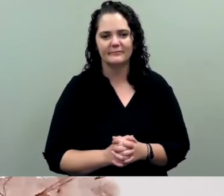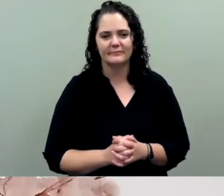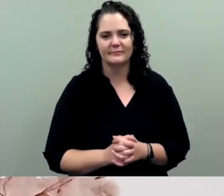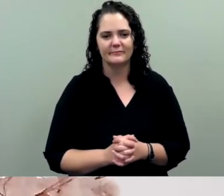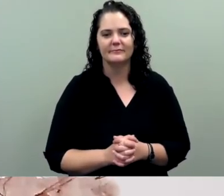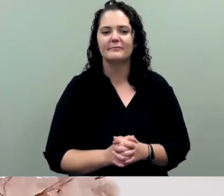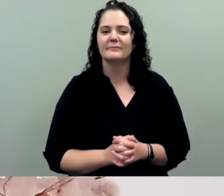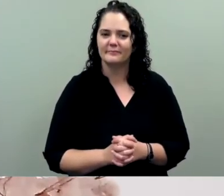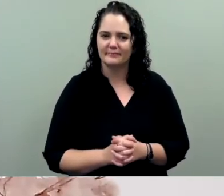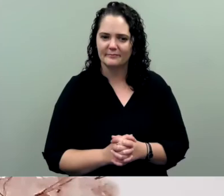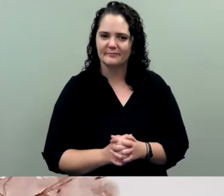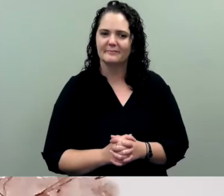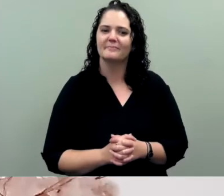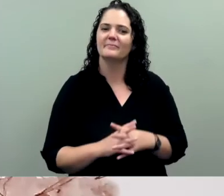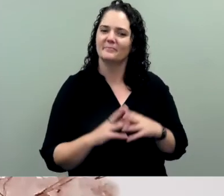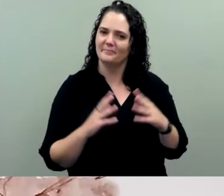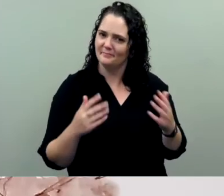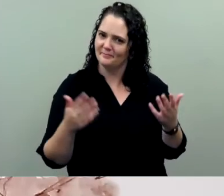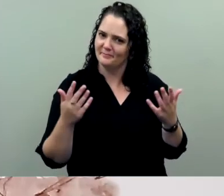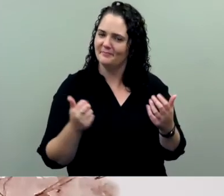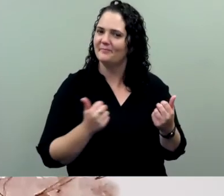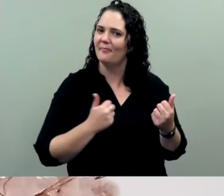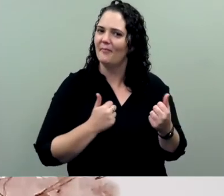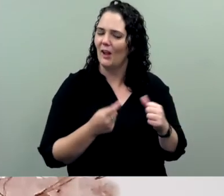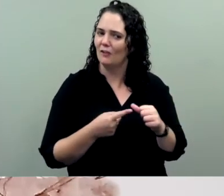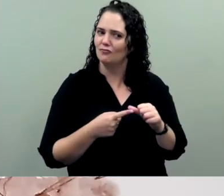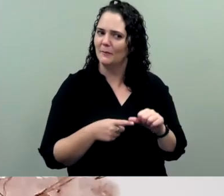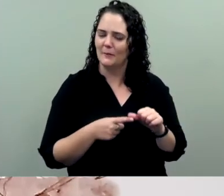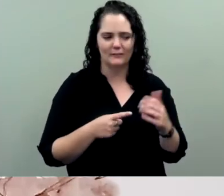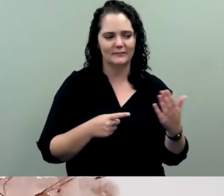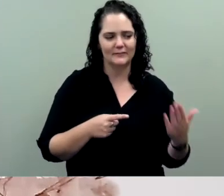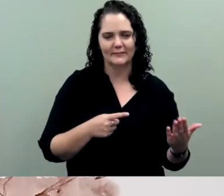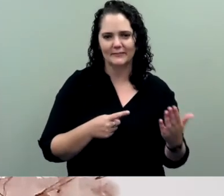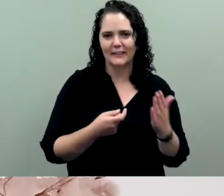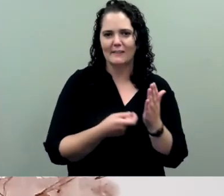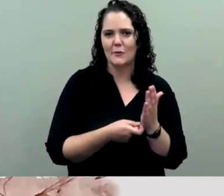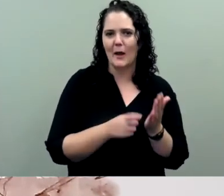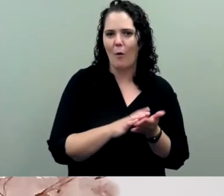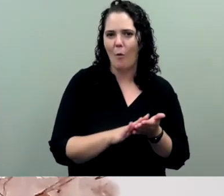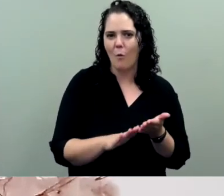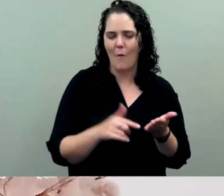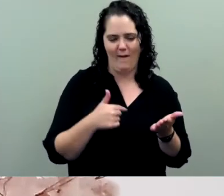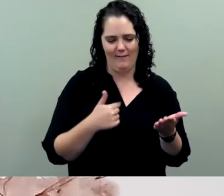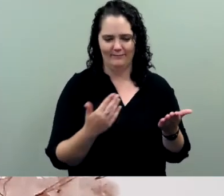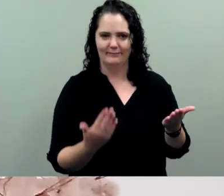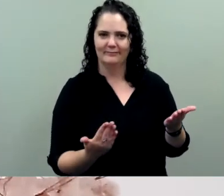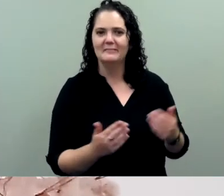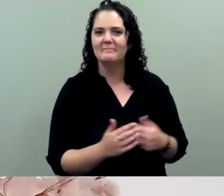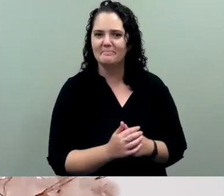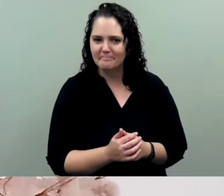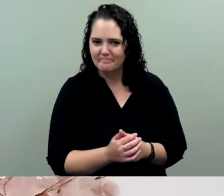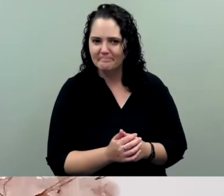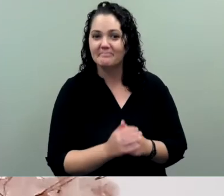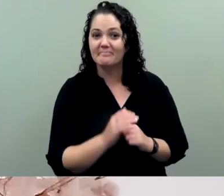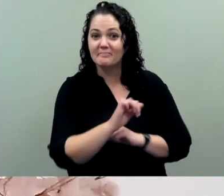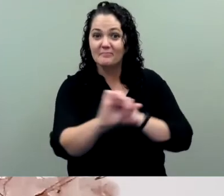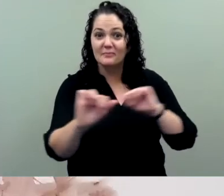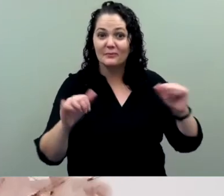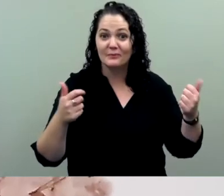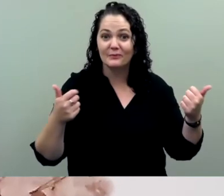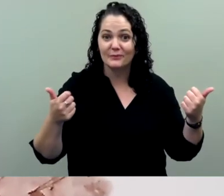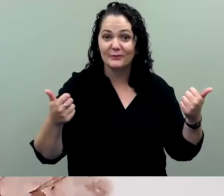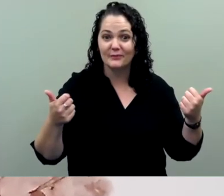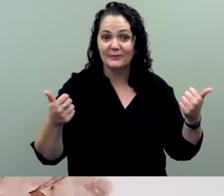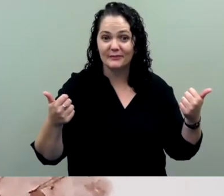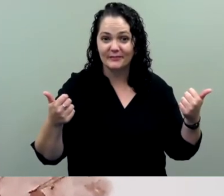All right, there's my response to Rebecca Horn. How is your response coming there? Knees for the win. I